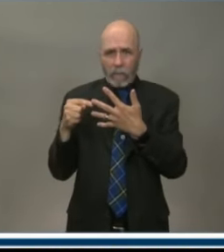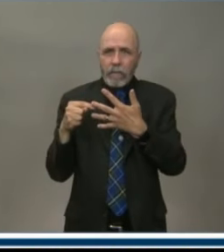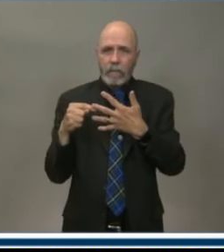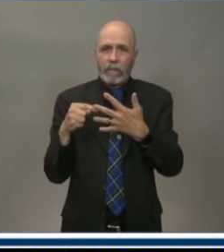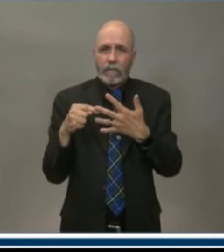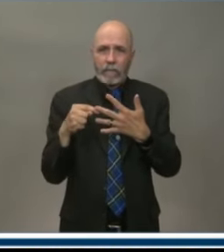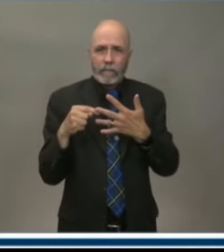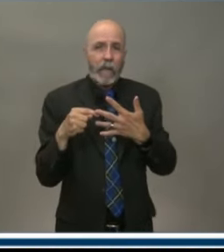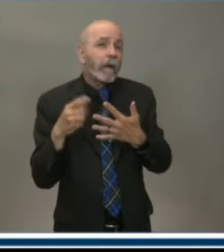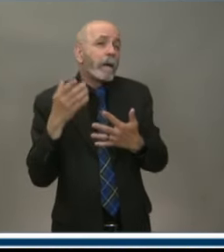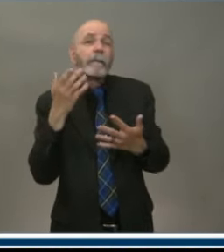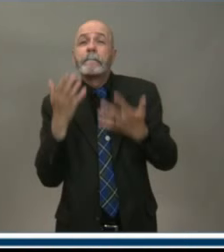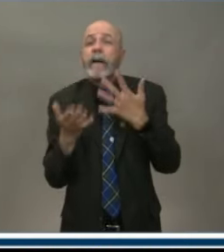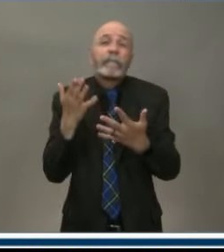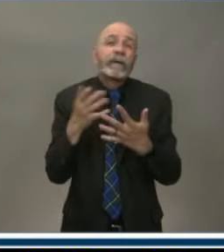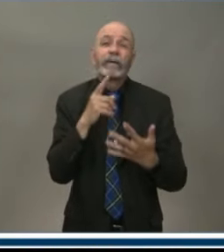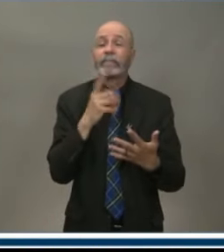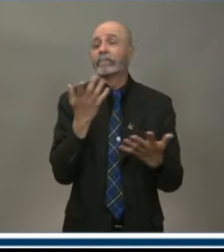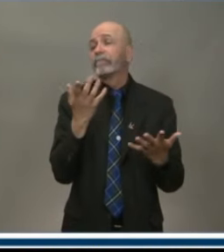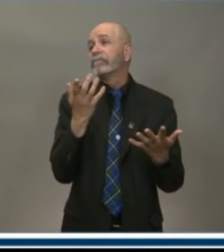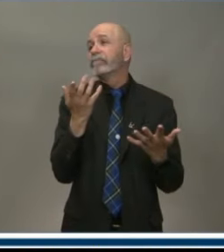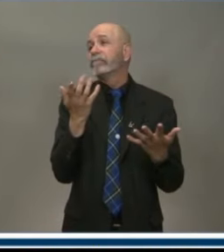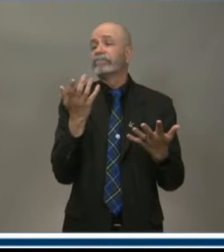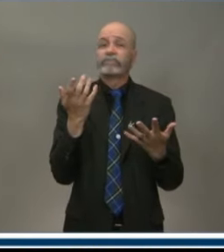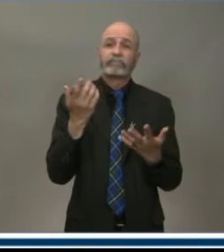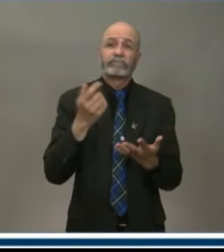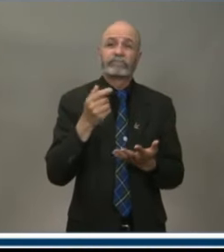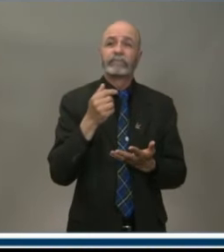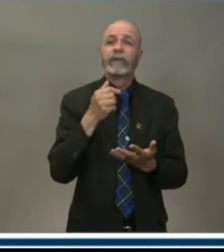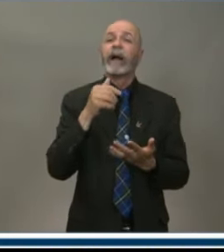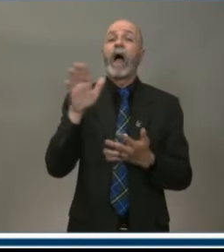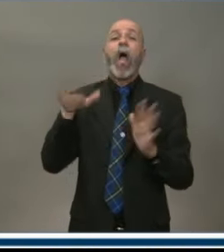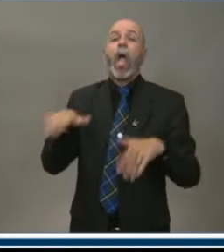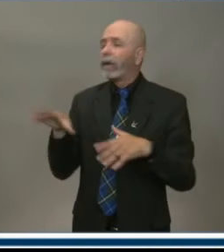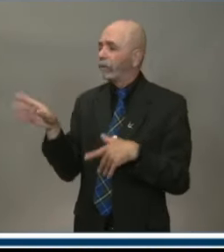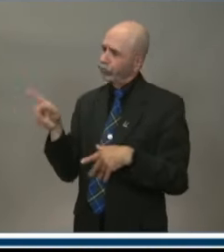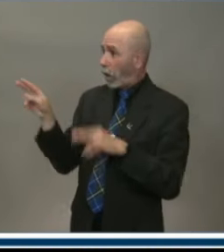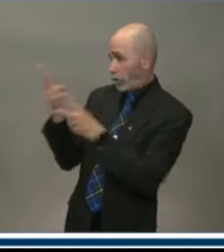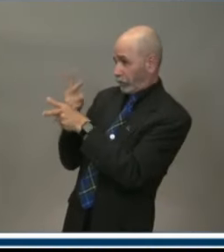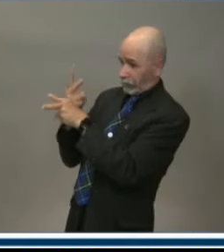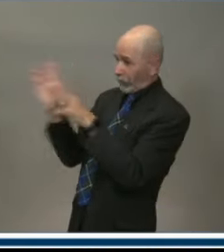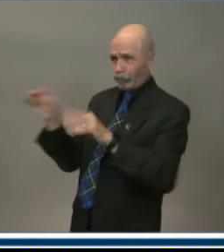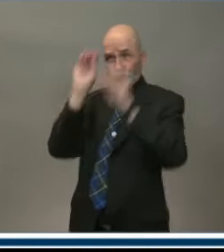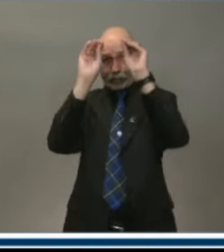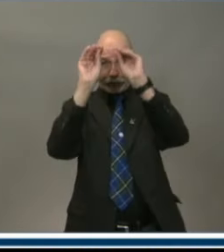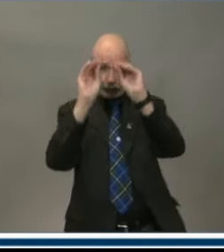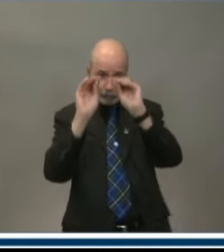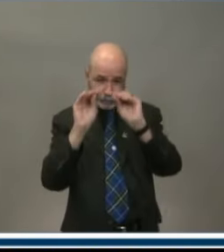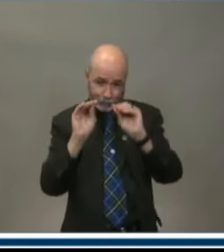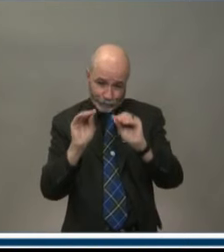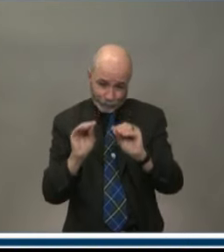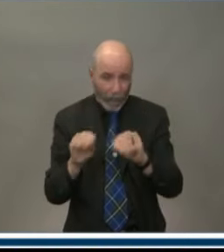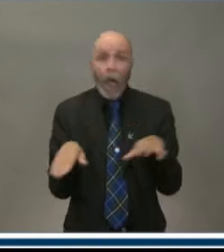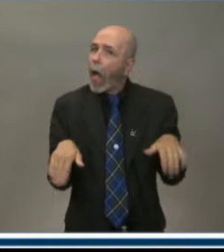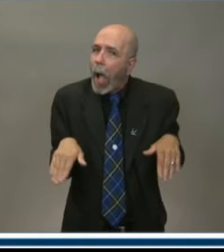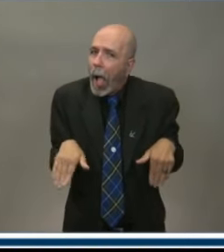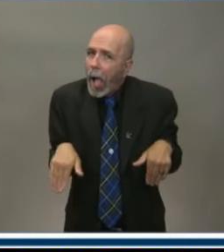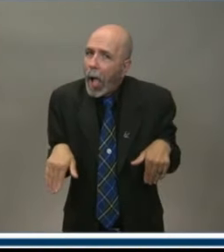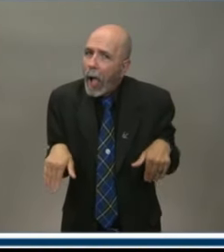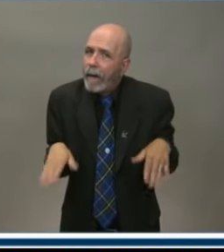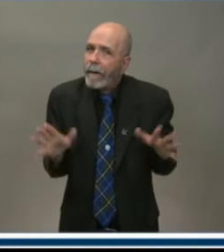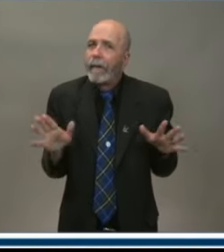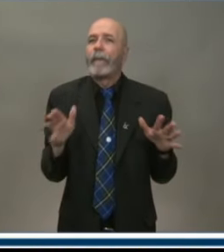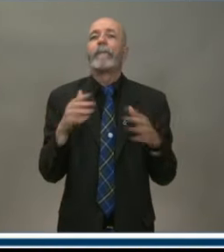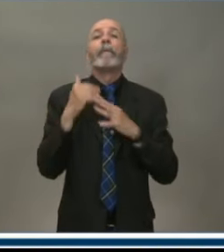entered right away into our Panorama, our electronic information system, because we've had to, because of the pressures on public